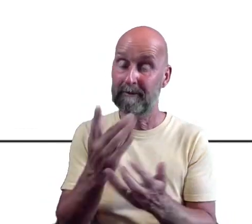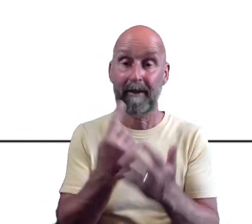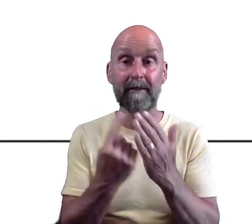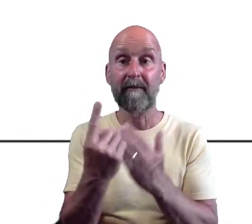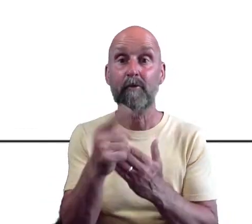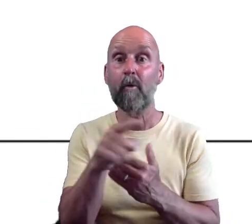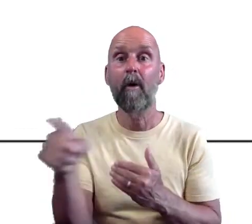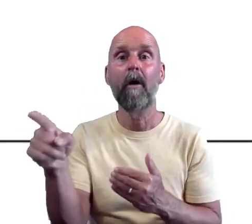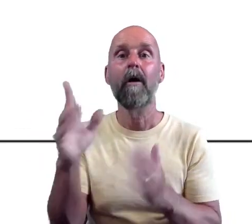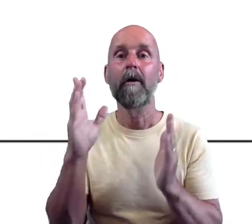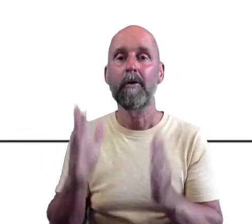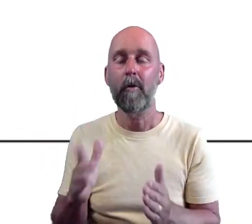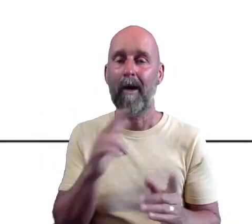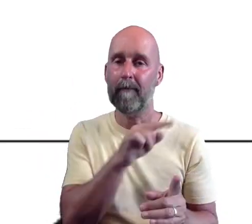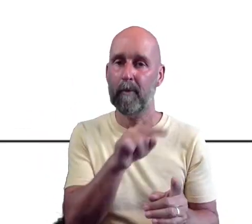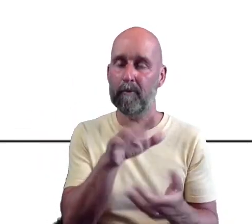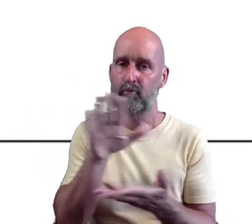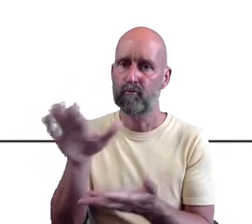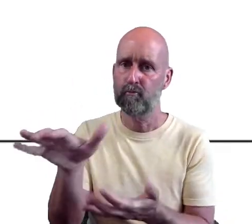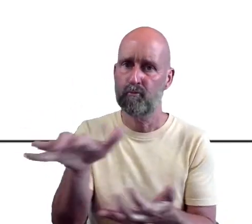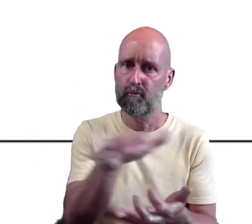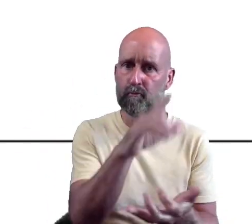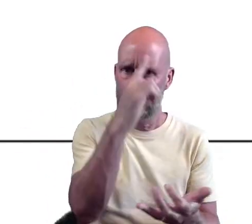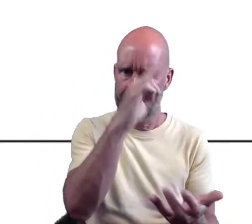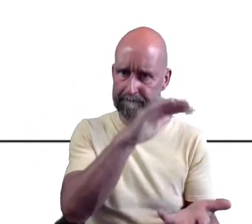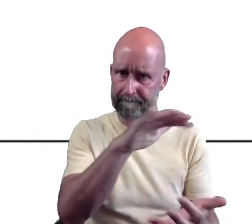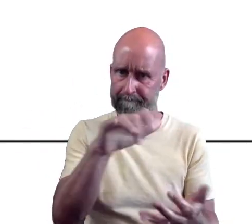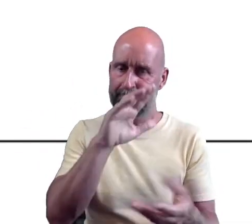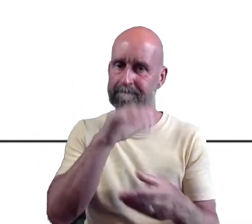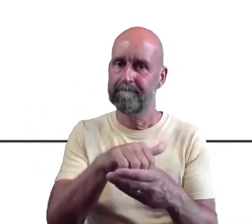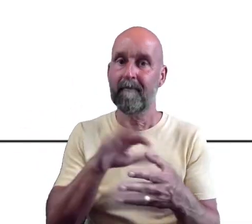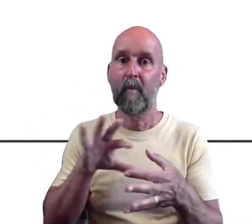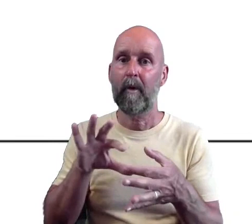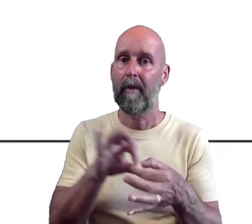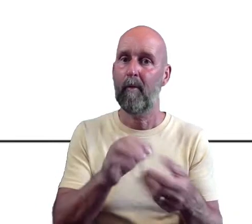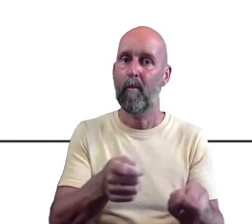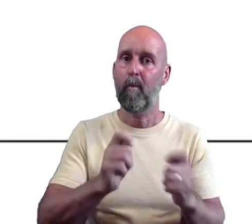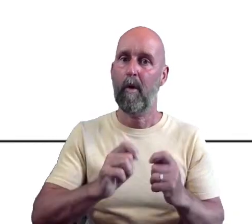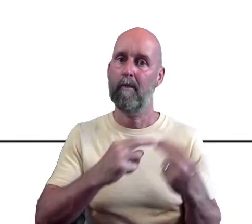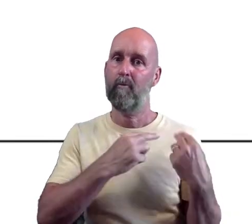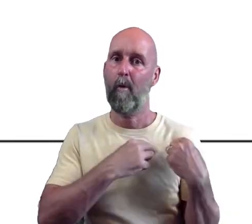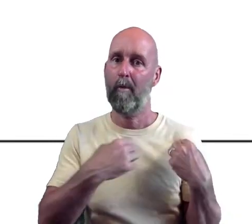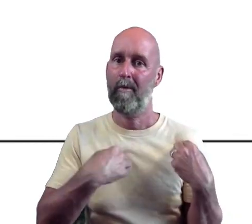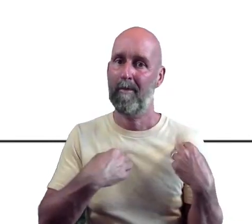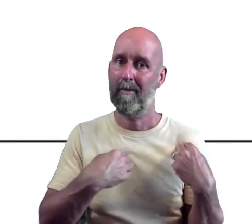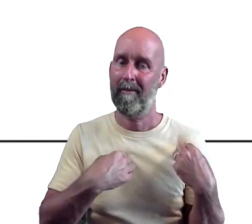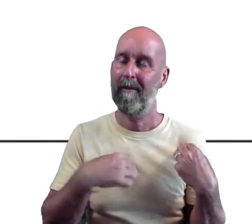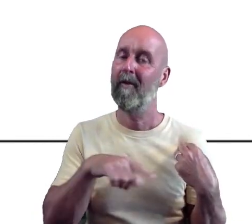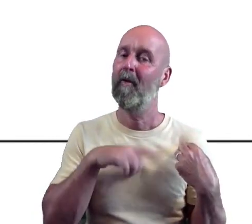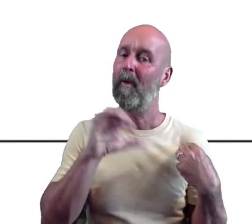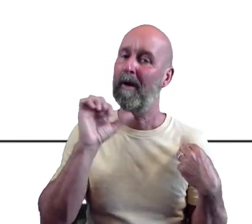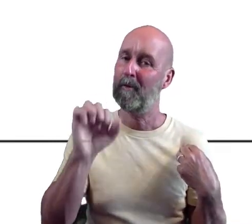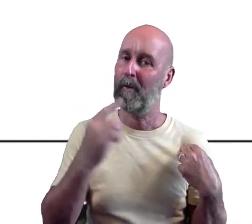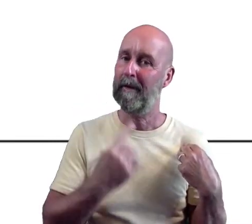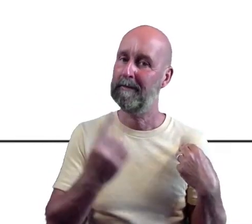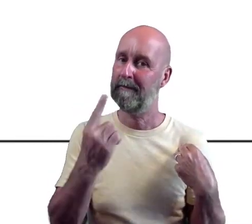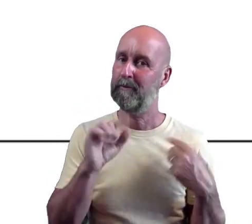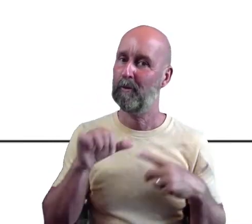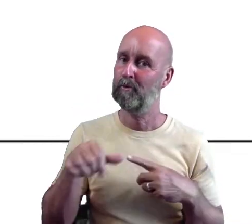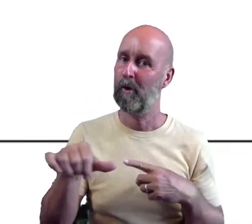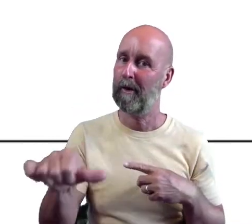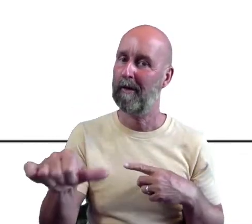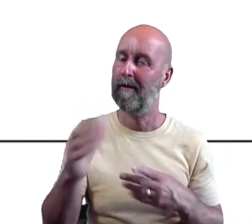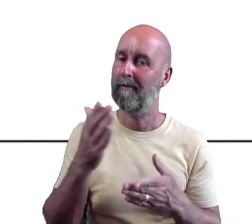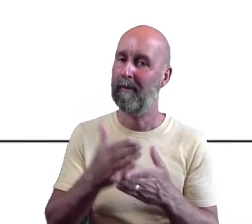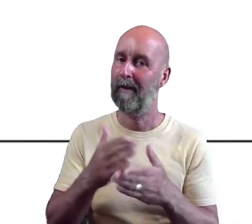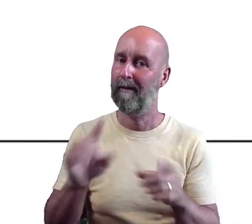to reconcile your role with the role that you're given. And so your own individual journey is somehow juxtaposed